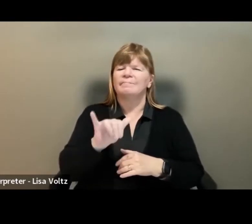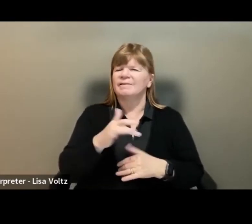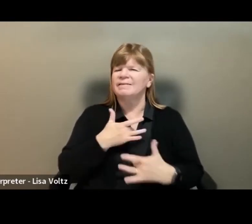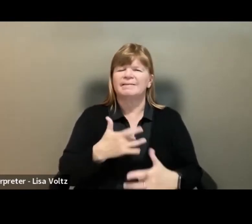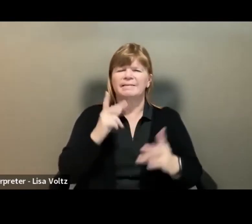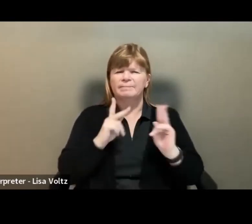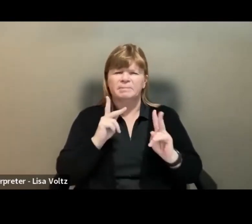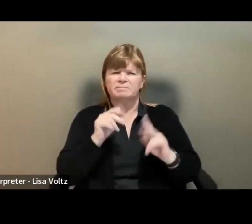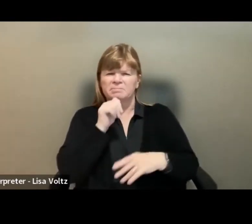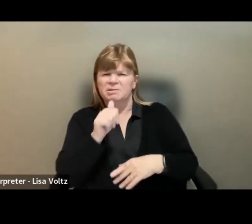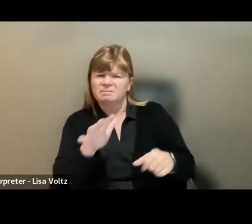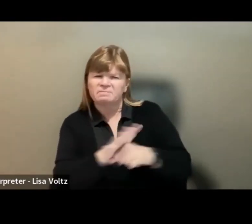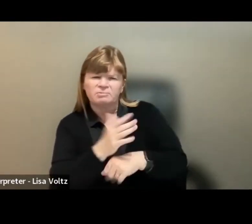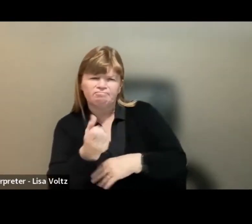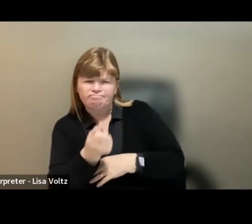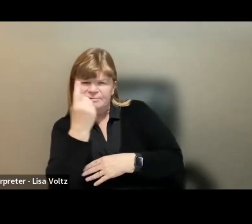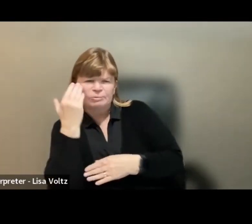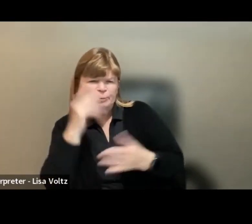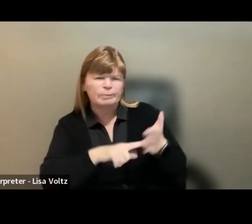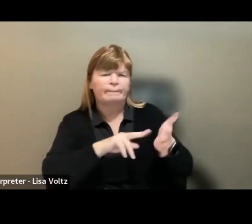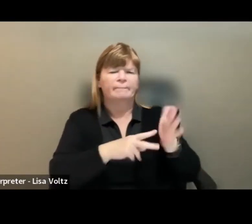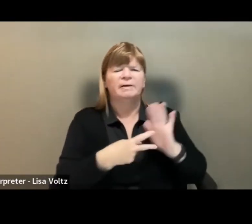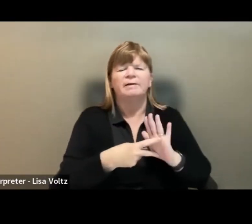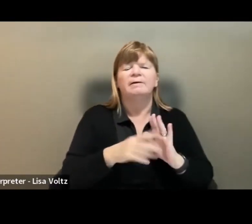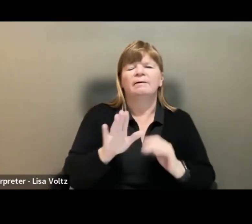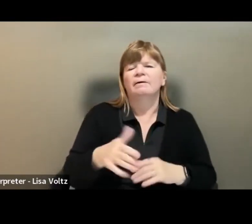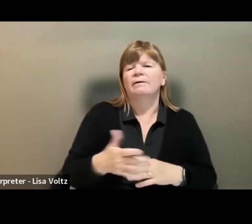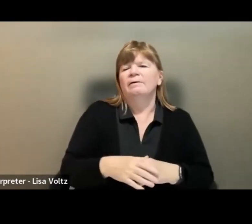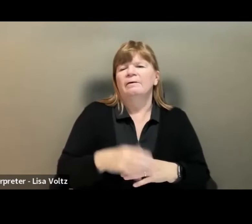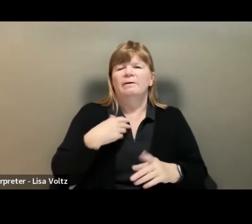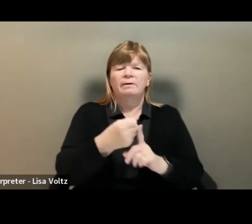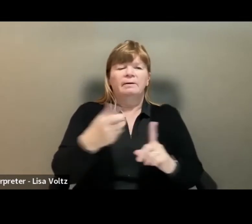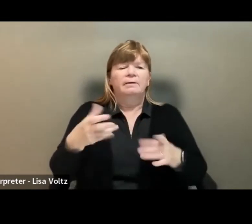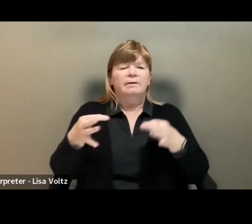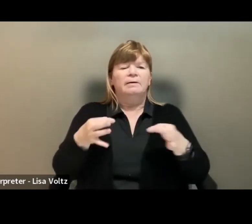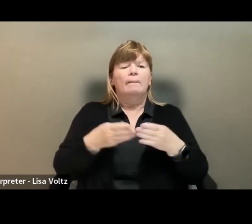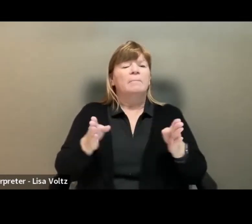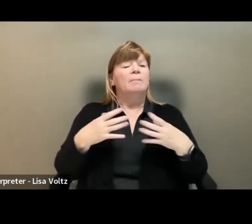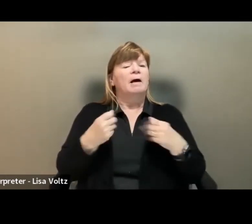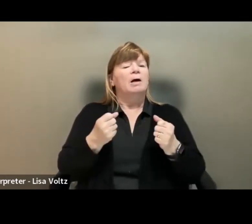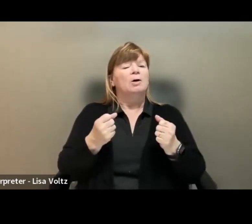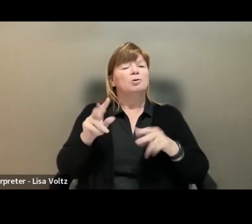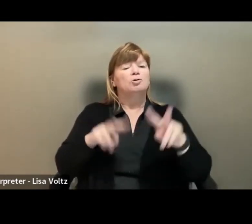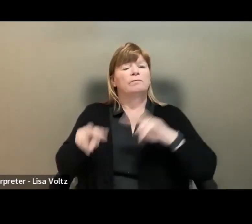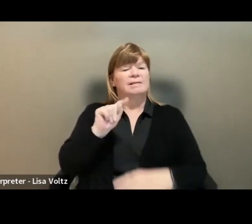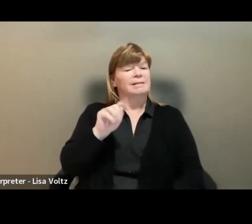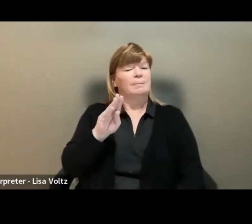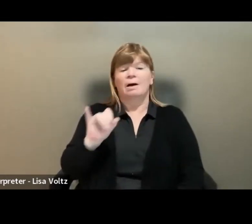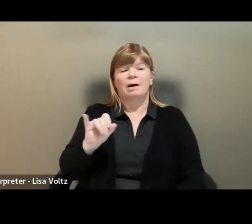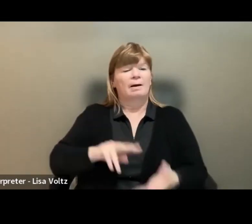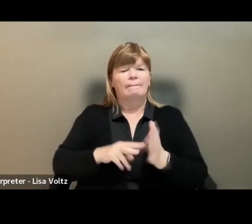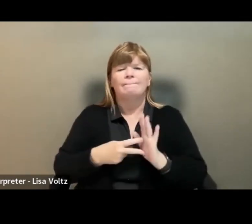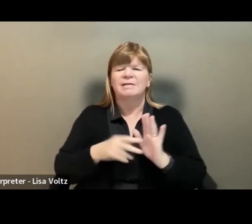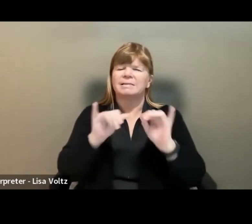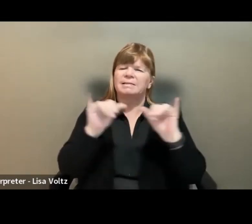to many people. And so, just as a definition, public health surveillance of TBI is the